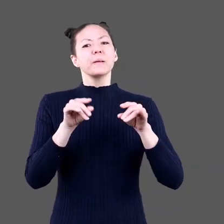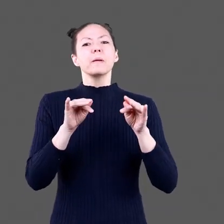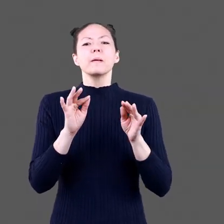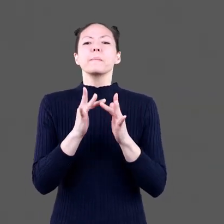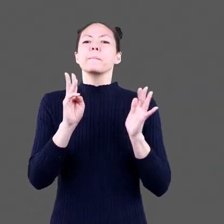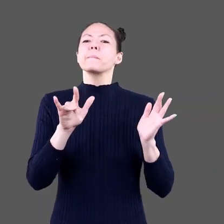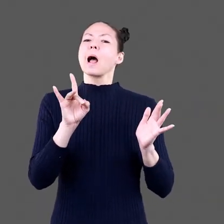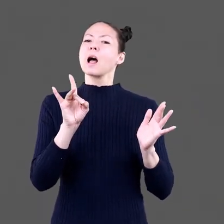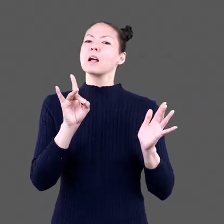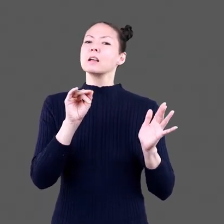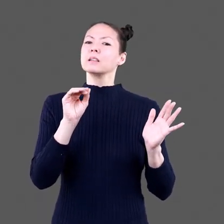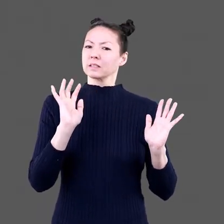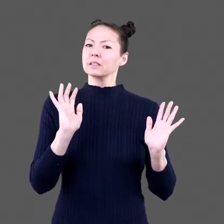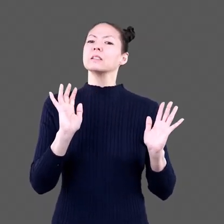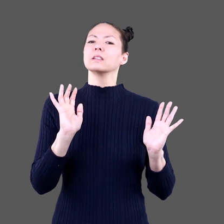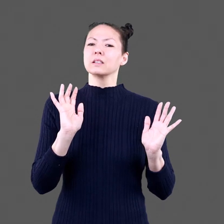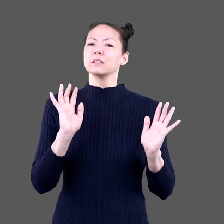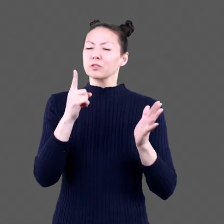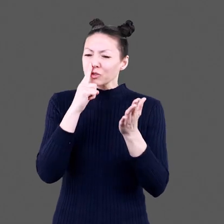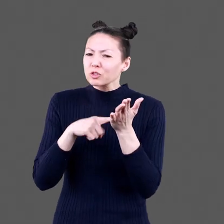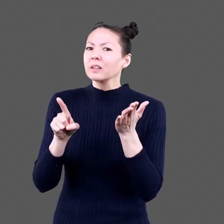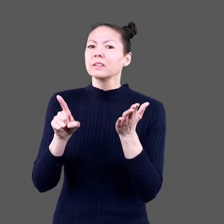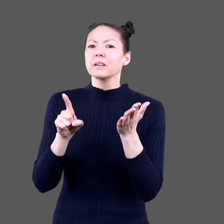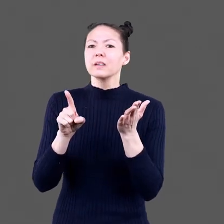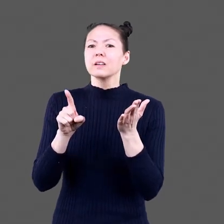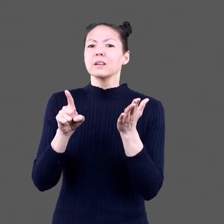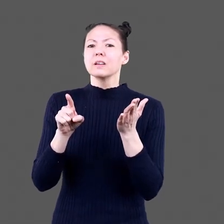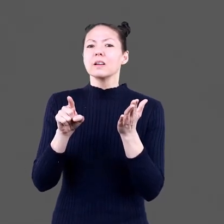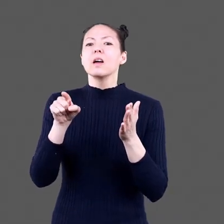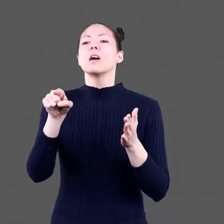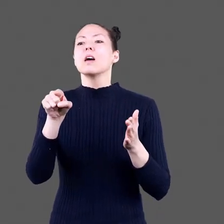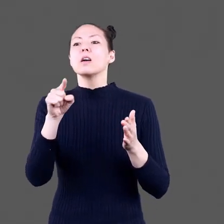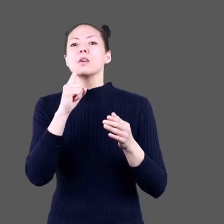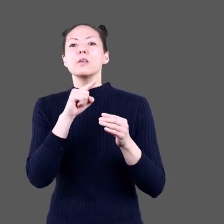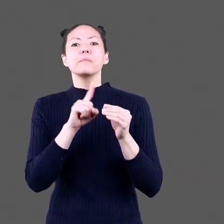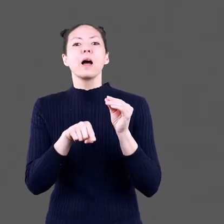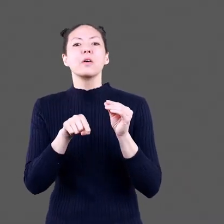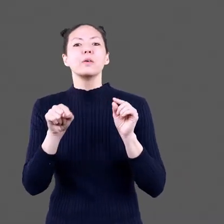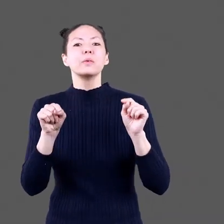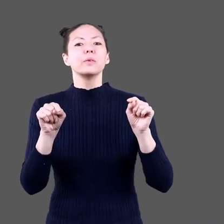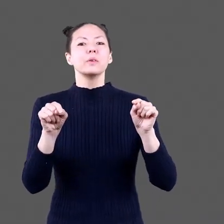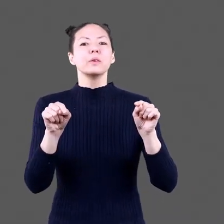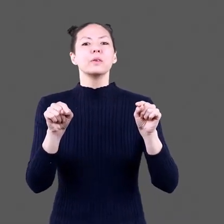mild A yellow check mark covers a group of red tomatoes